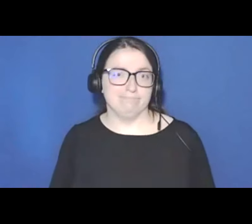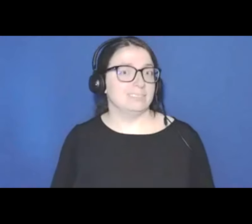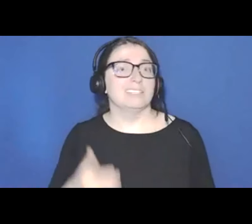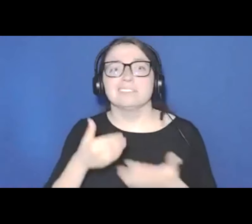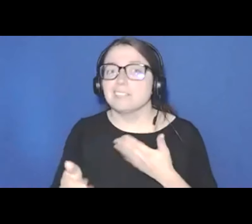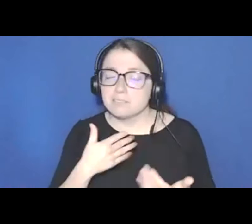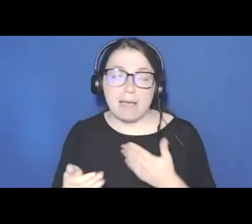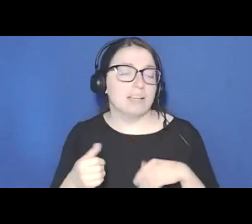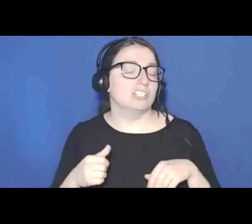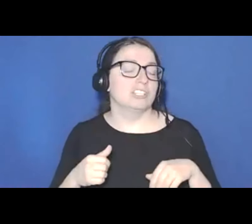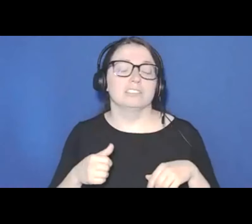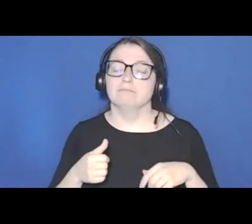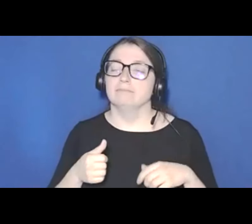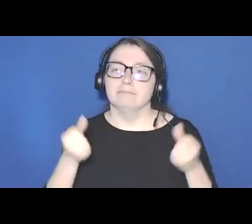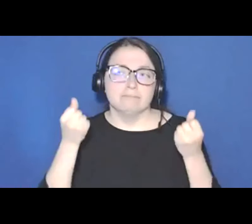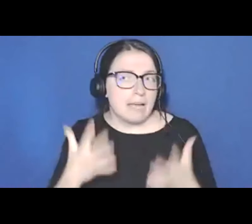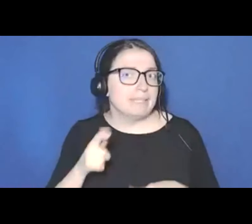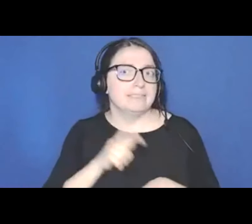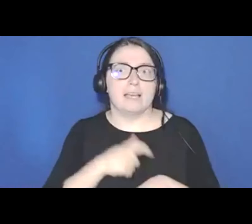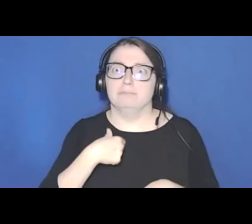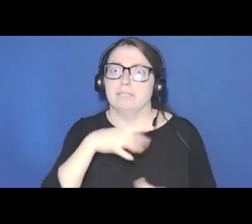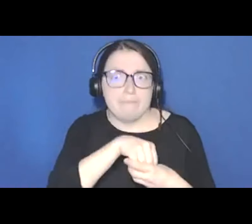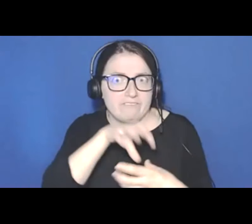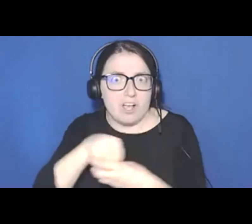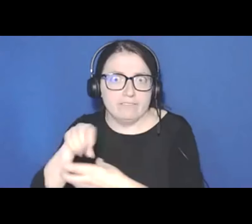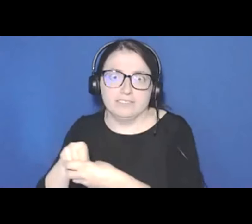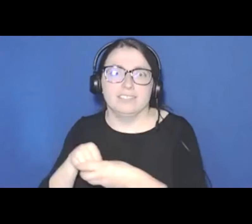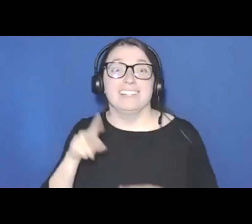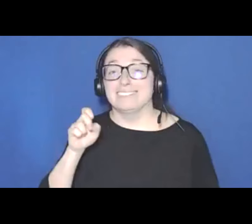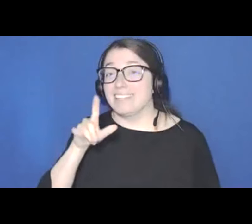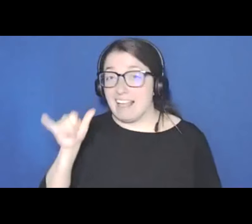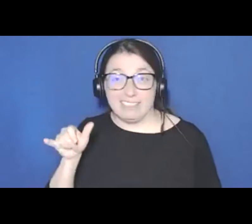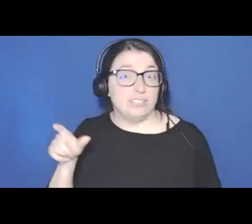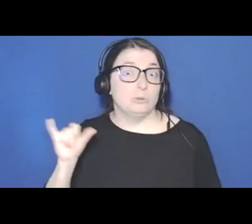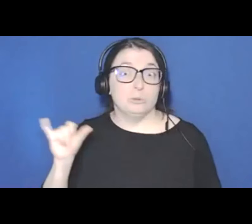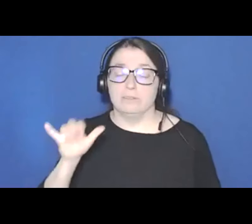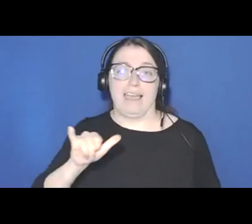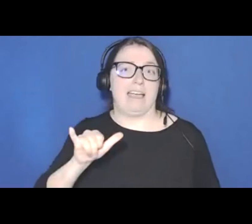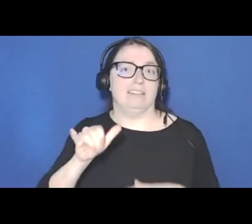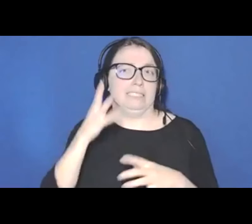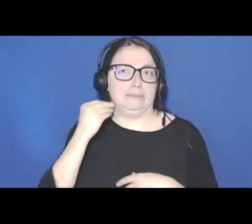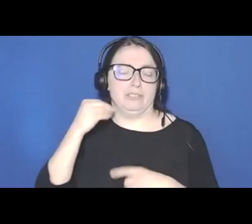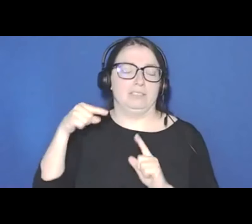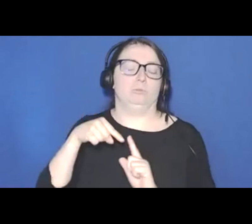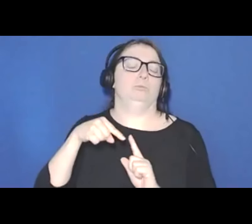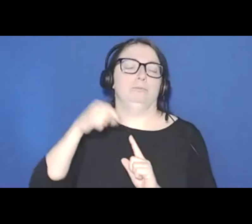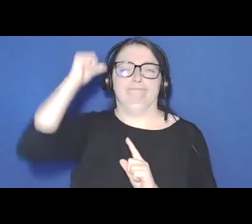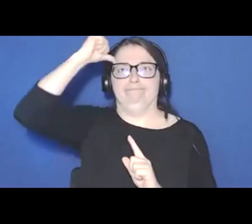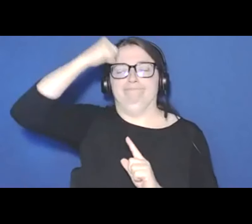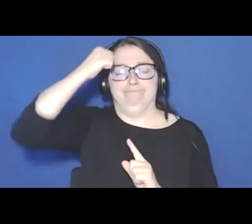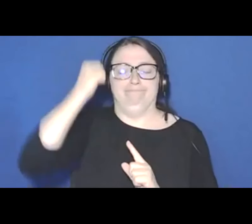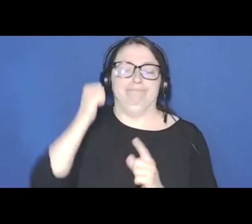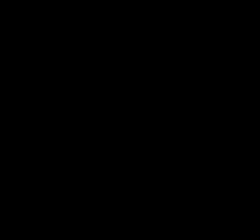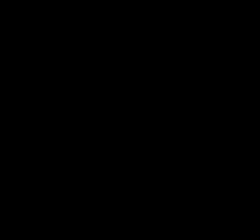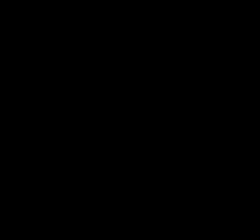with it, now however long it's been for Kelly, it's something that's with you every day. So on that note, let